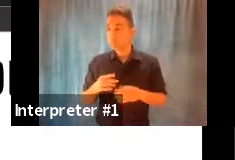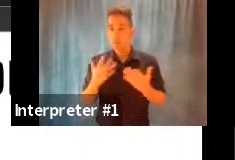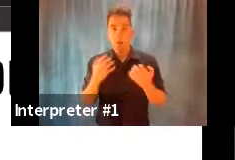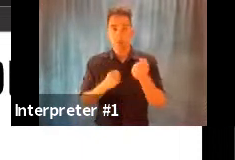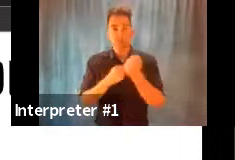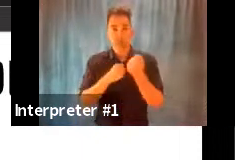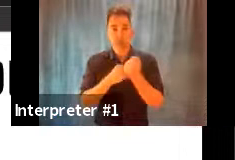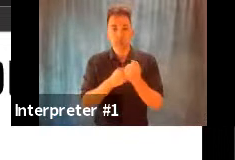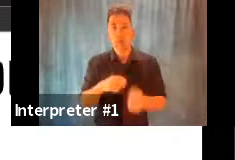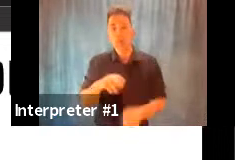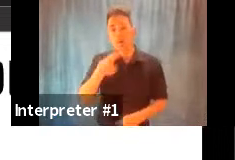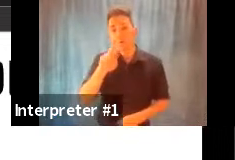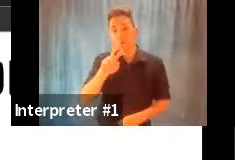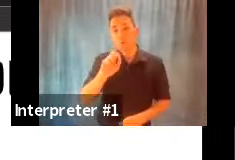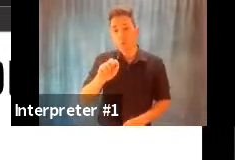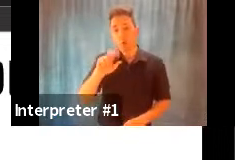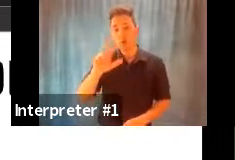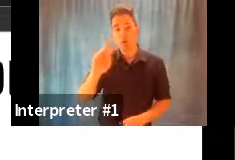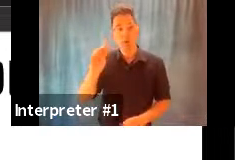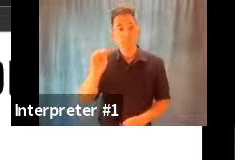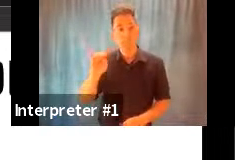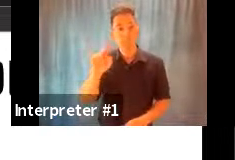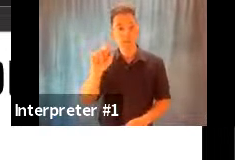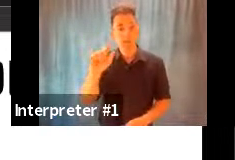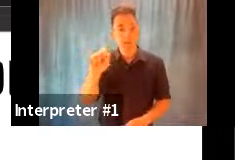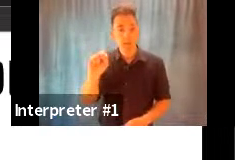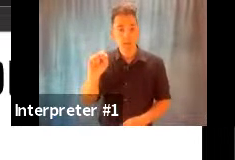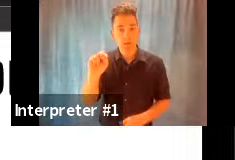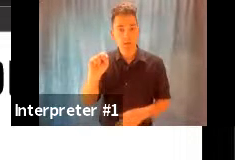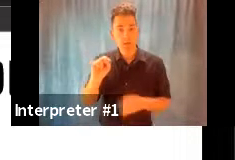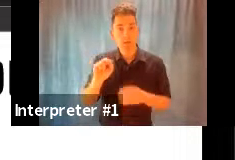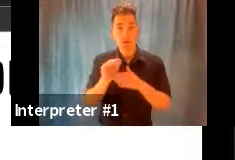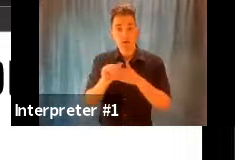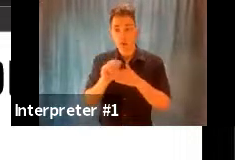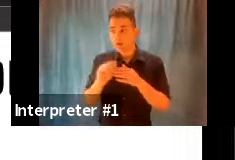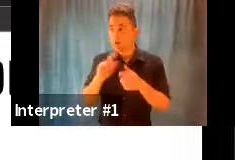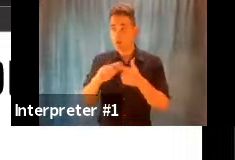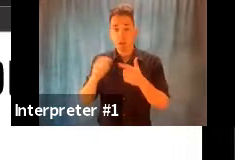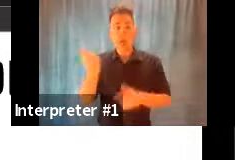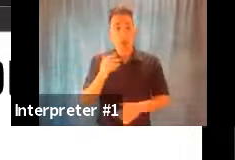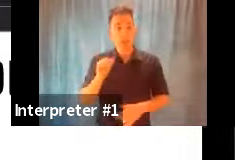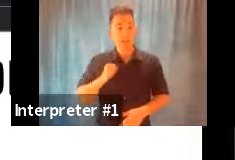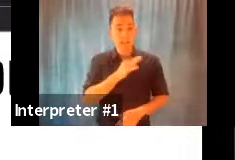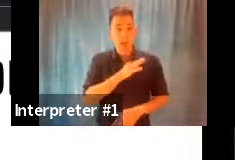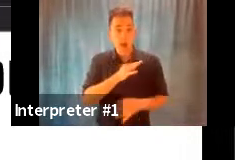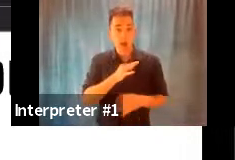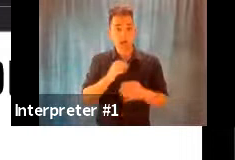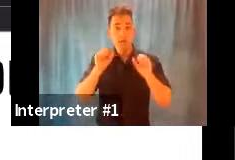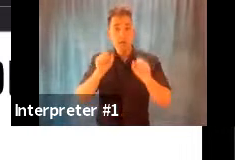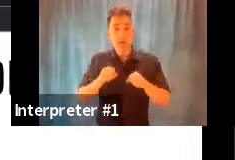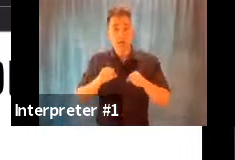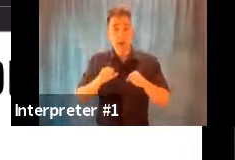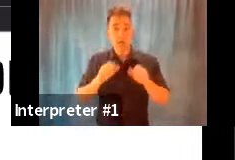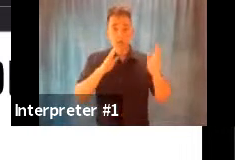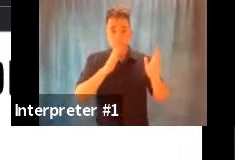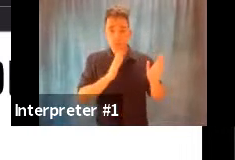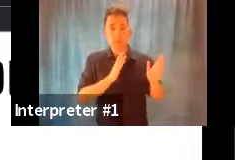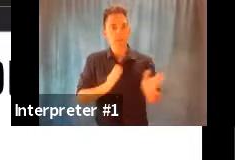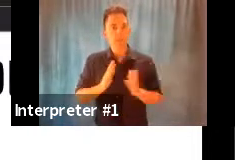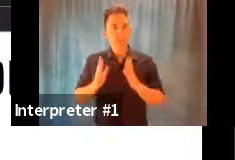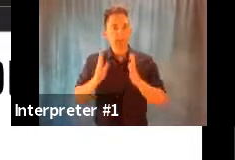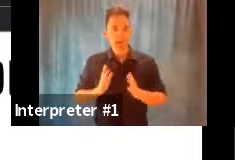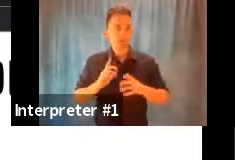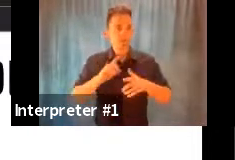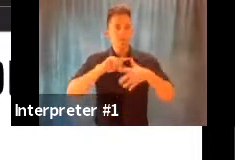million to be allocated to build out that staff capacity to make sure that we can plan for using